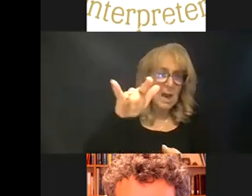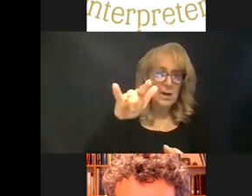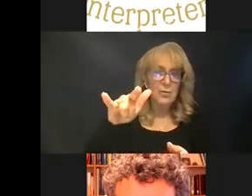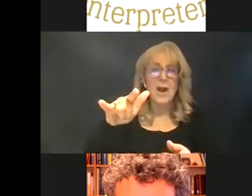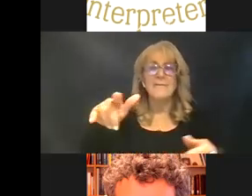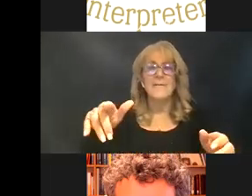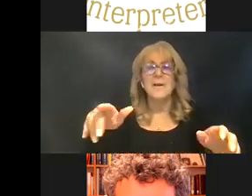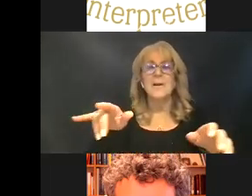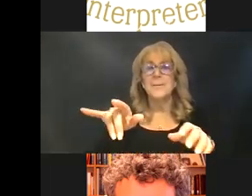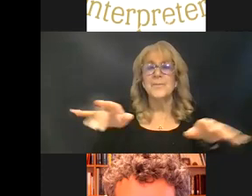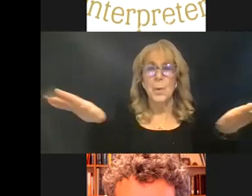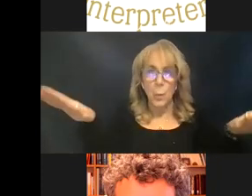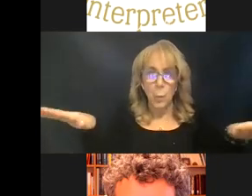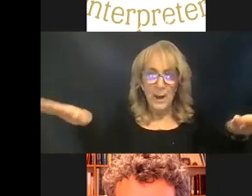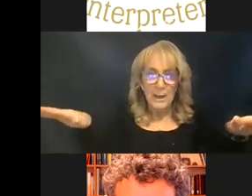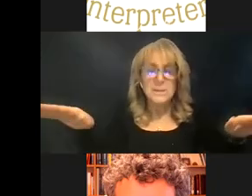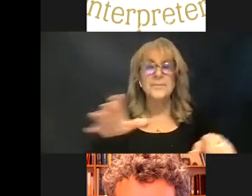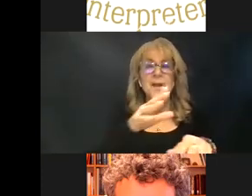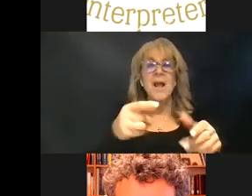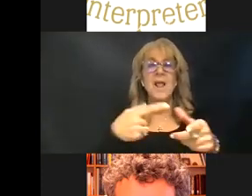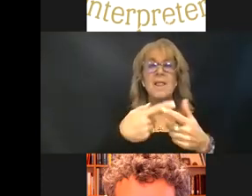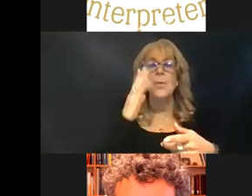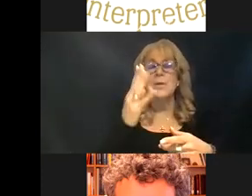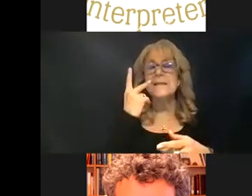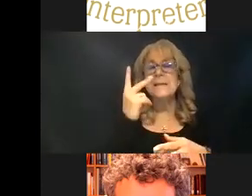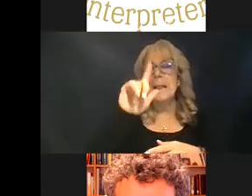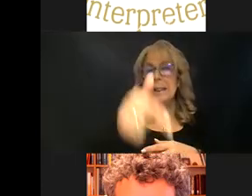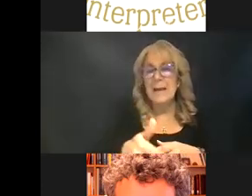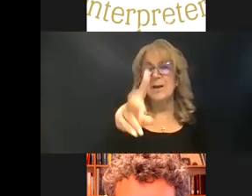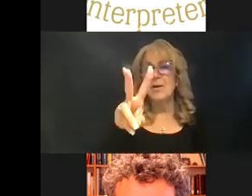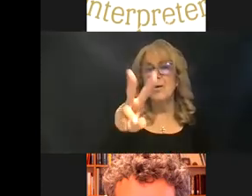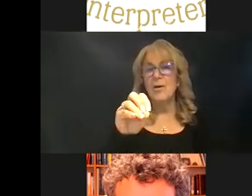will see later, which is called a vortex ring.